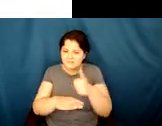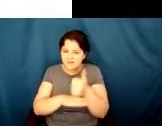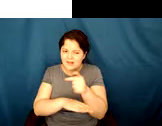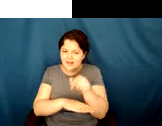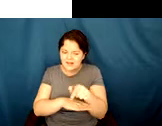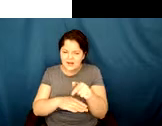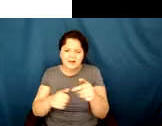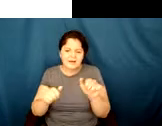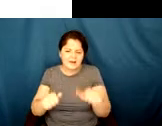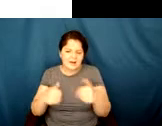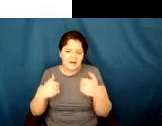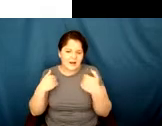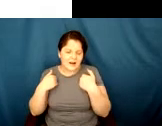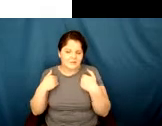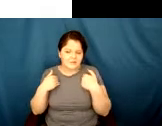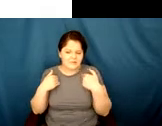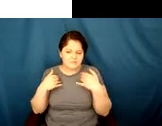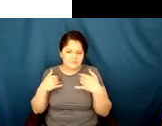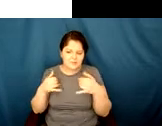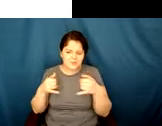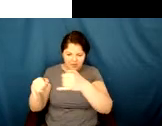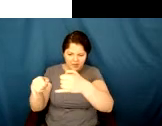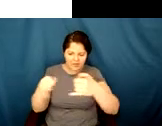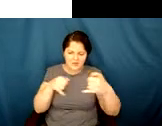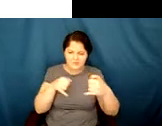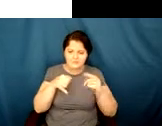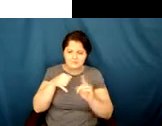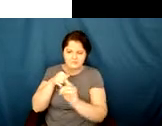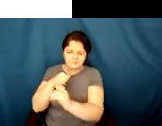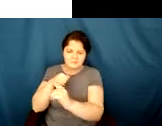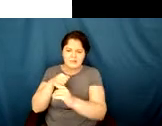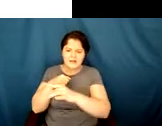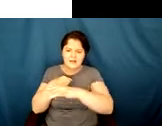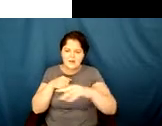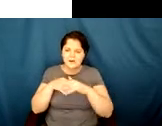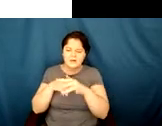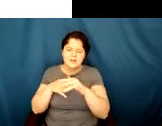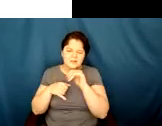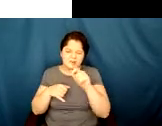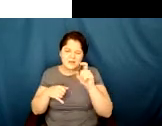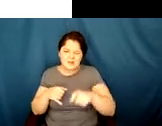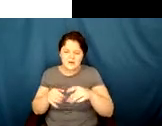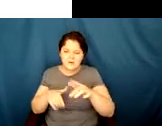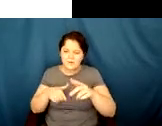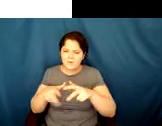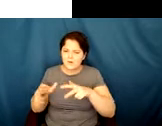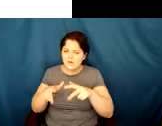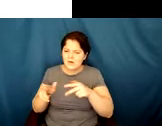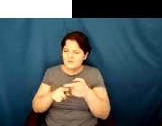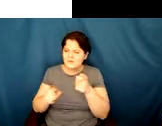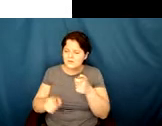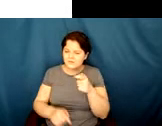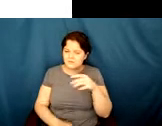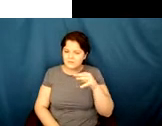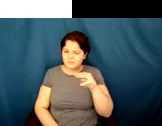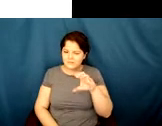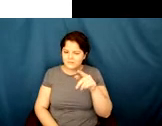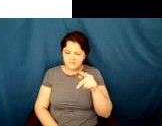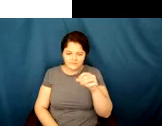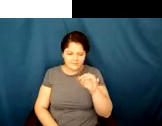crosswalks and not force people to walk all the way to McFarland or to run across West Liberty in